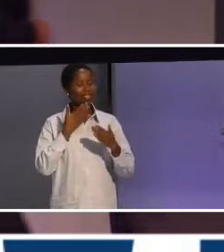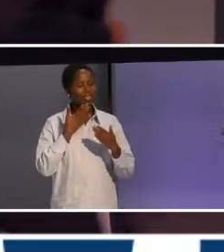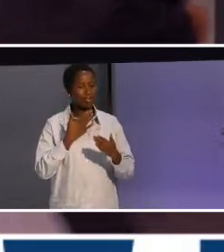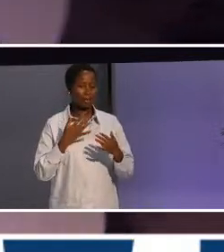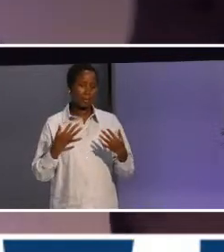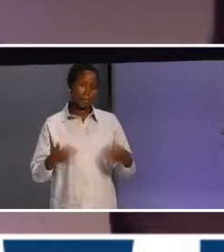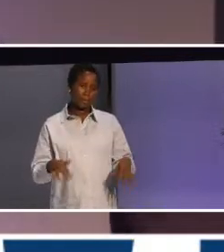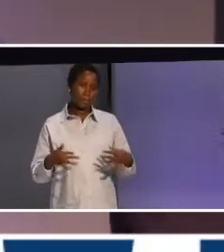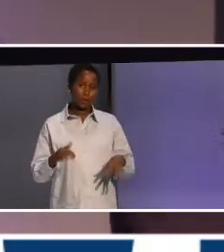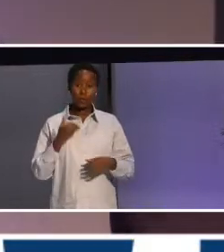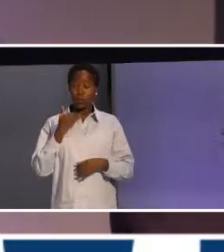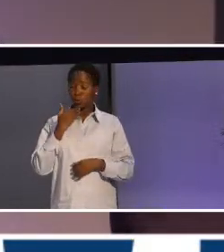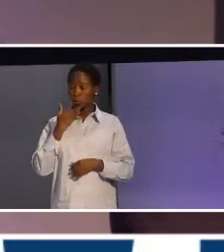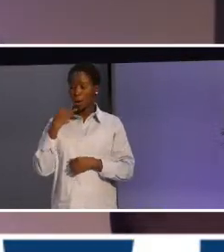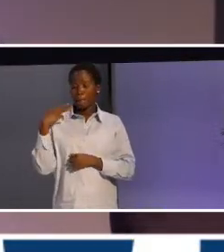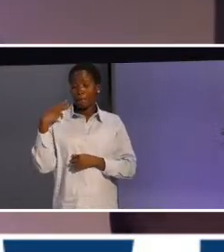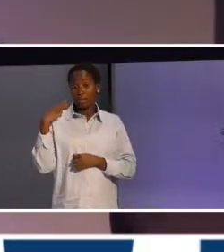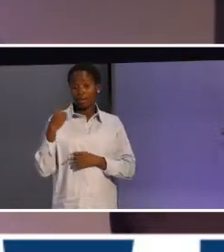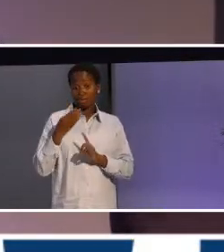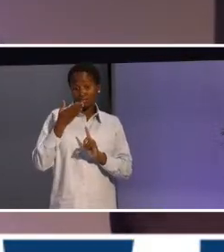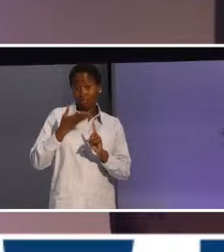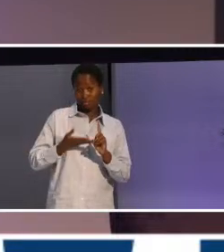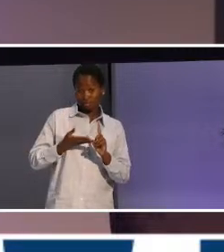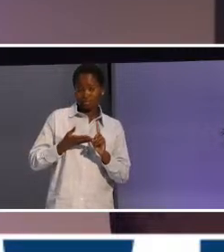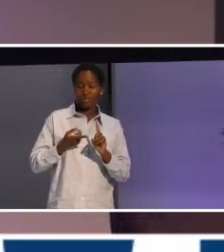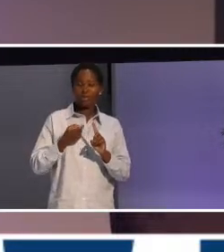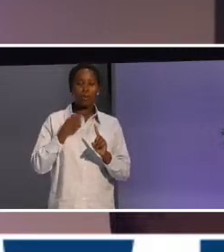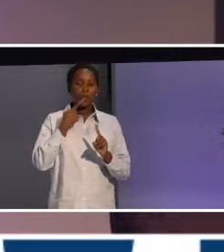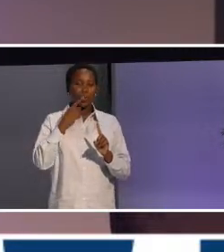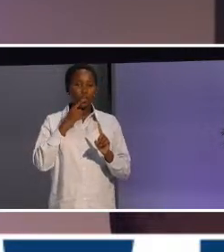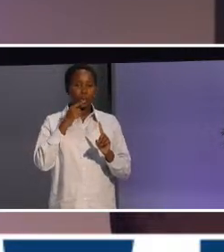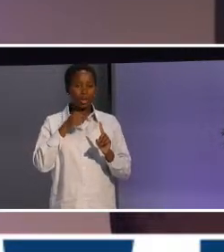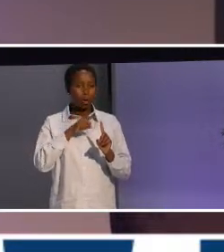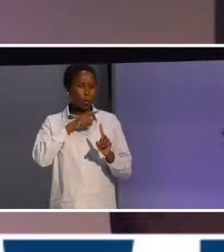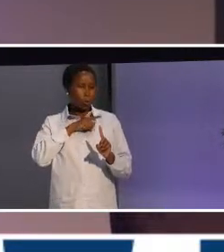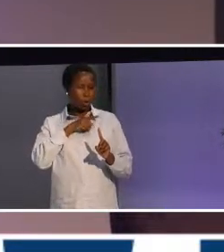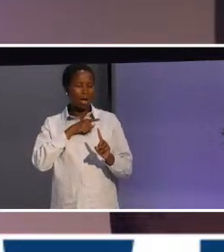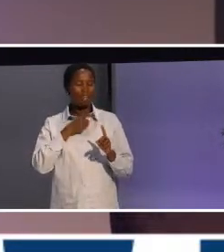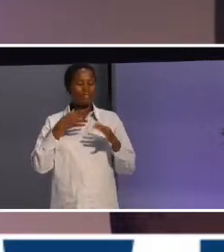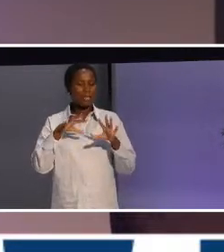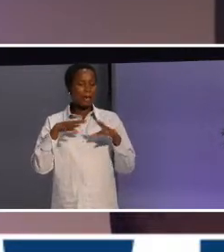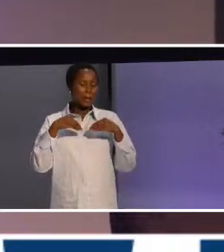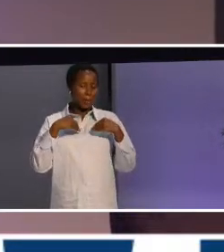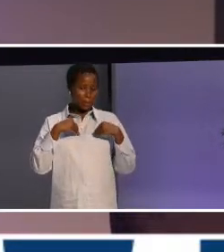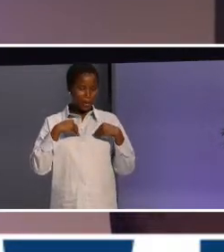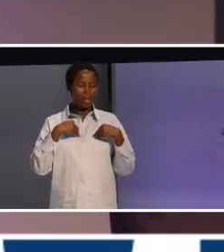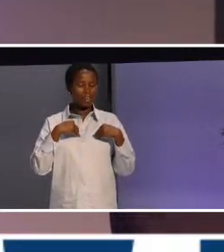Honorable Minister of Home Affairs for gracing us with this glorious presence today.